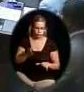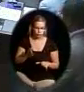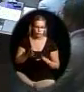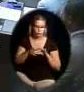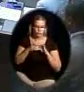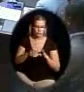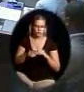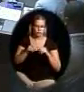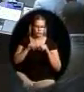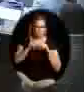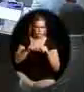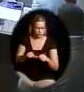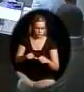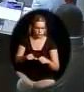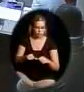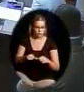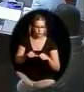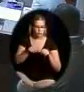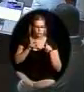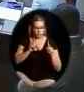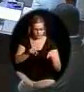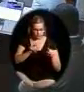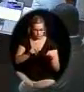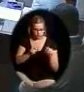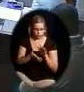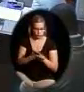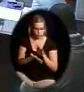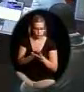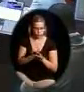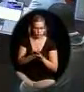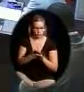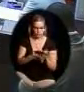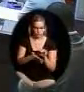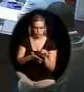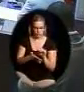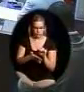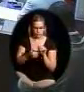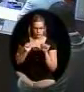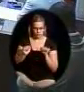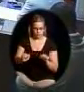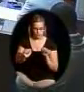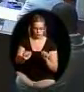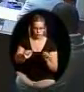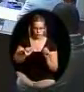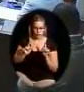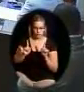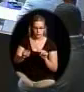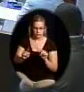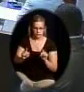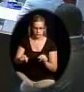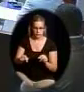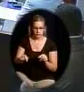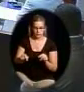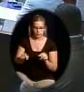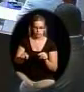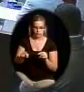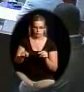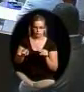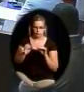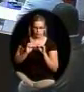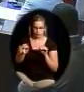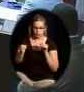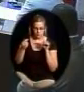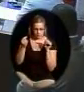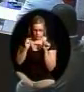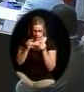their continued consistent attendance at school, as well as their ability to attend without being in pain while they are